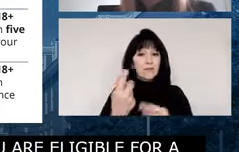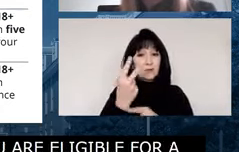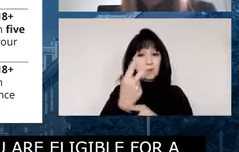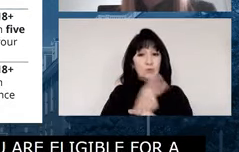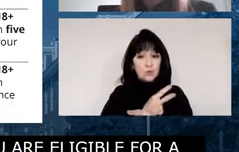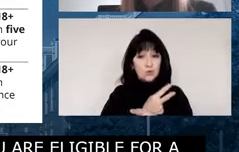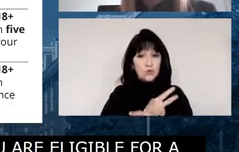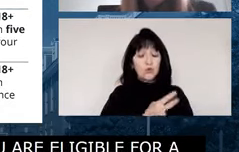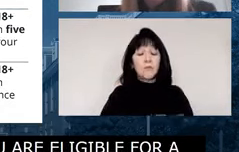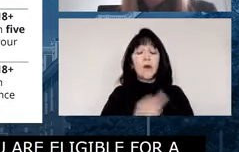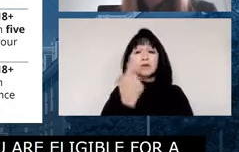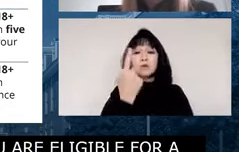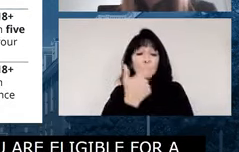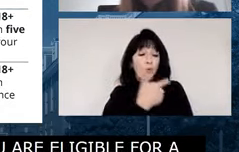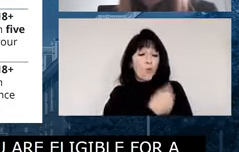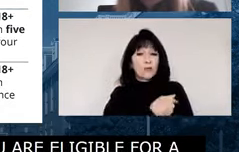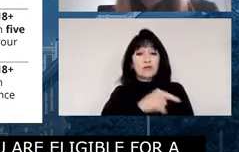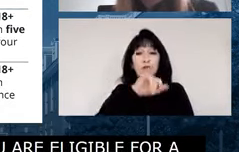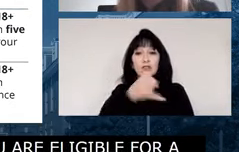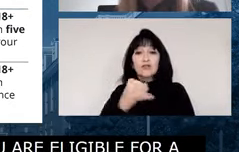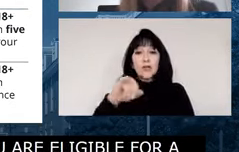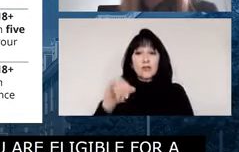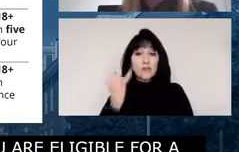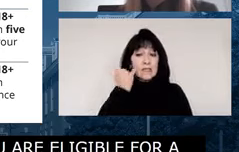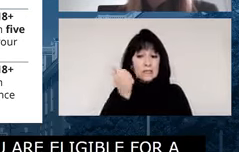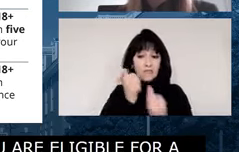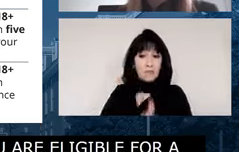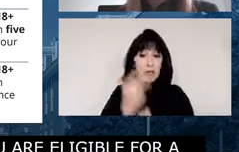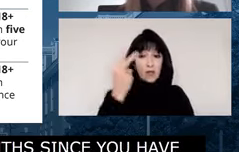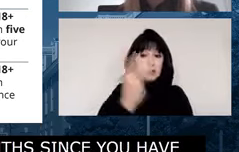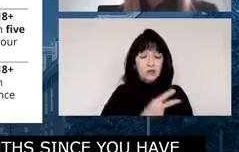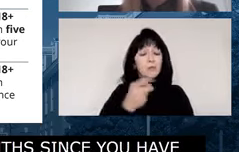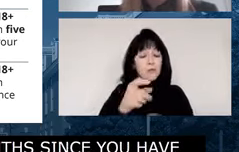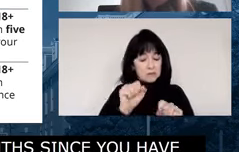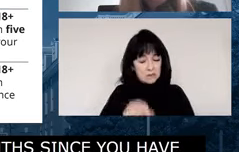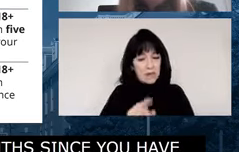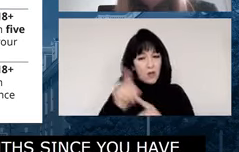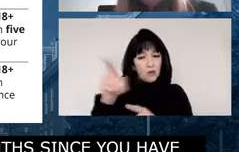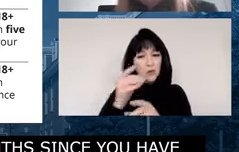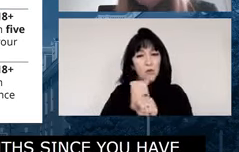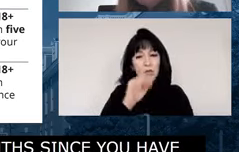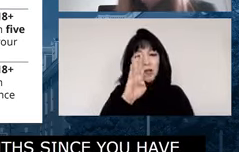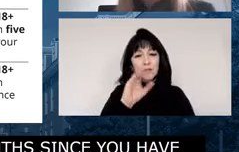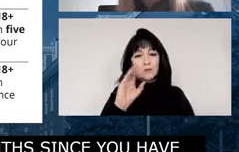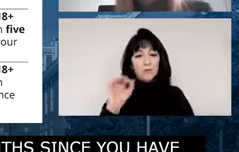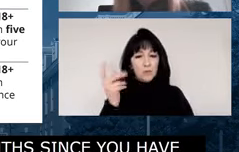single dose of Johnson & Johnson, you're eligible for a booster. So